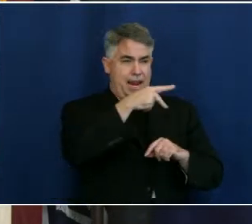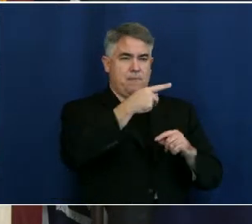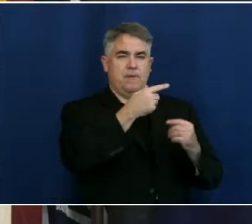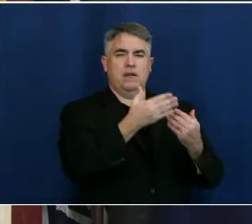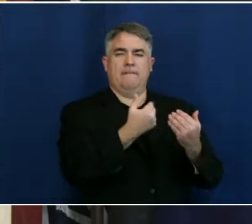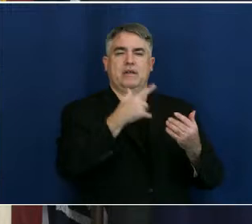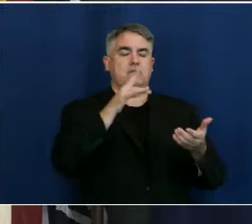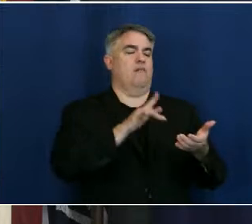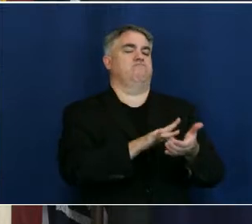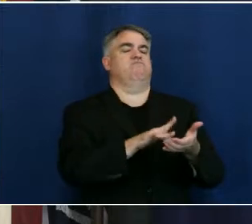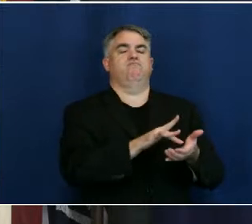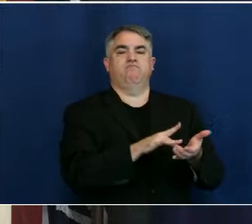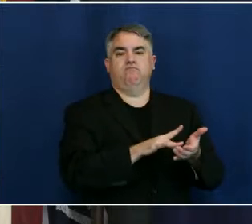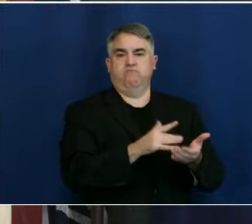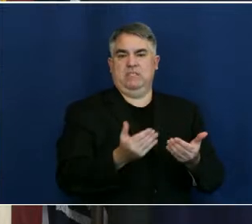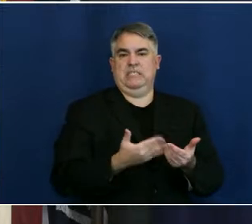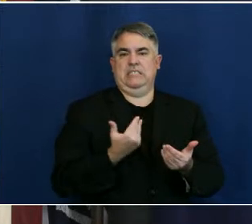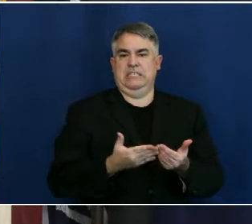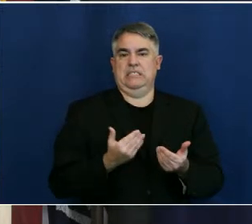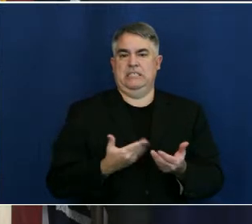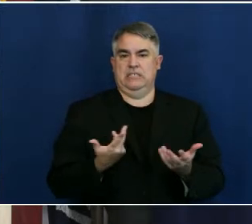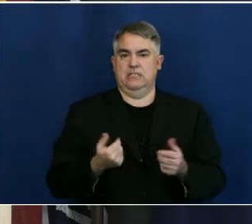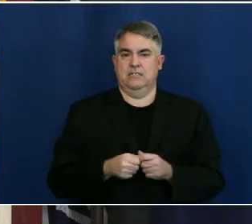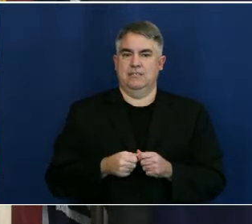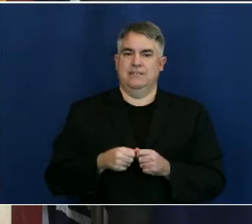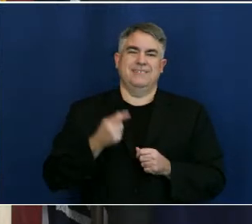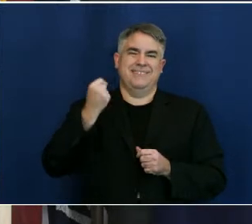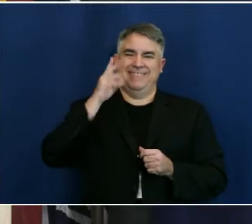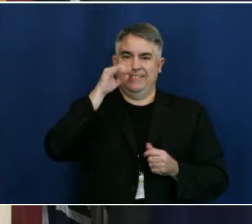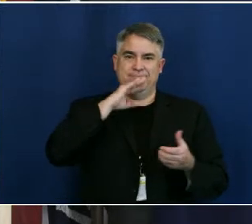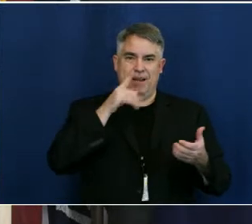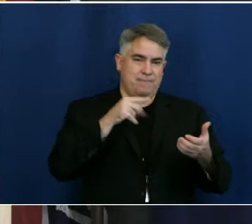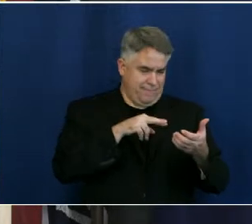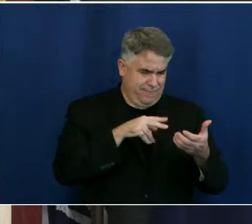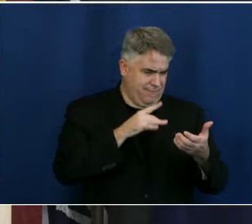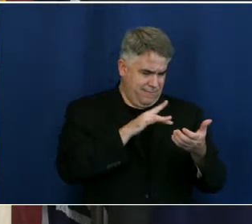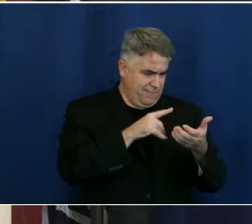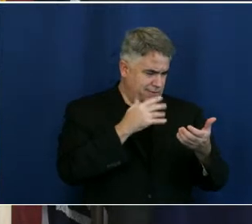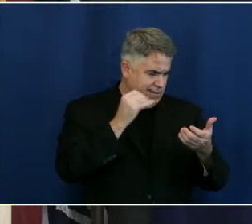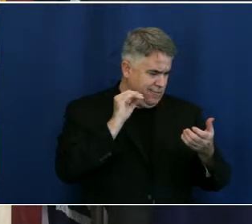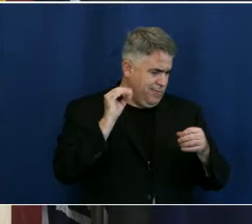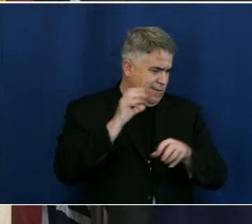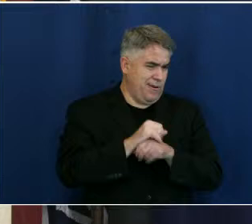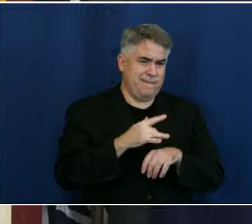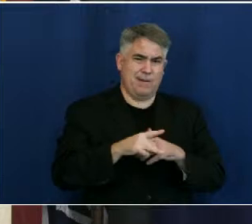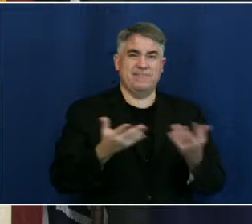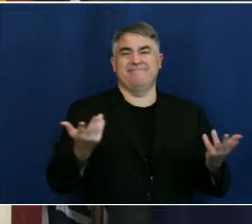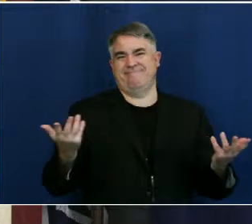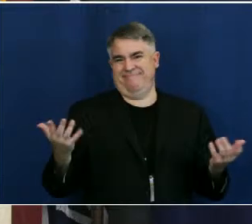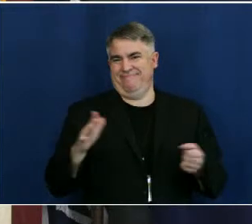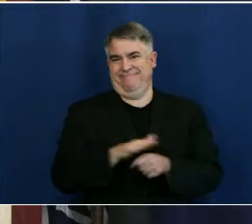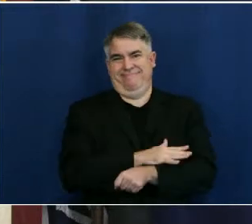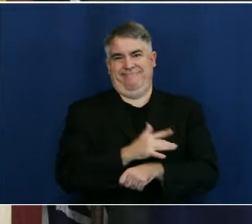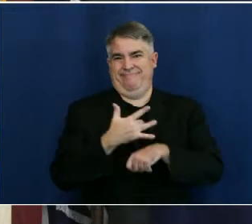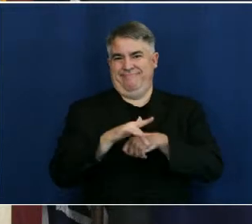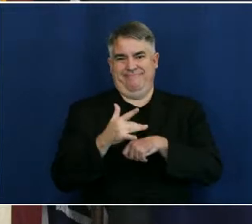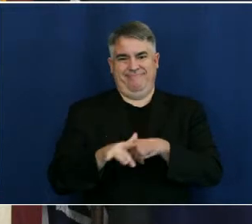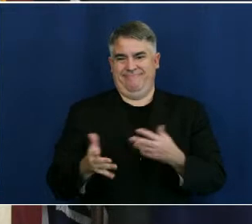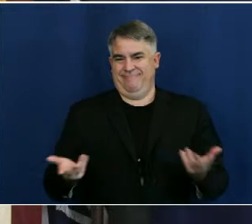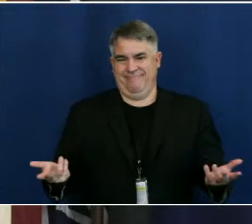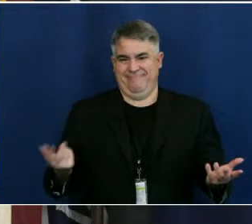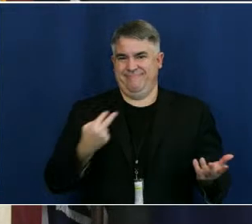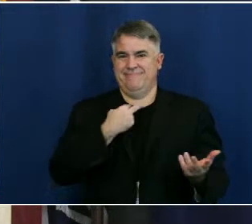think the largest frustration, Brandon, is just there's no appointments available. And that drives a lot of the frustration, which is a supply chain issue. But every appointment has been filled.